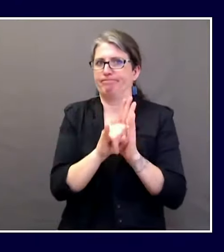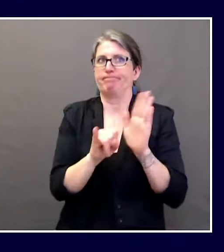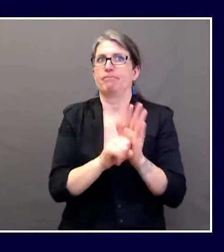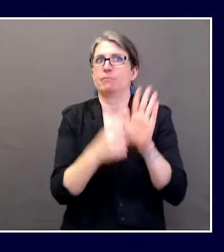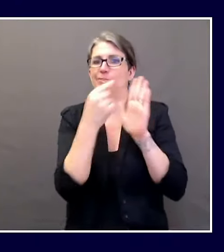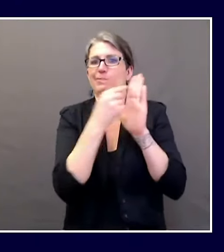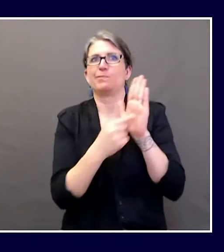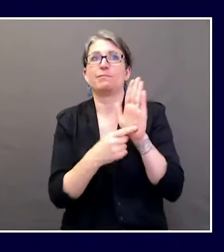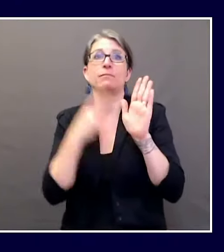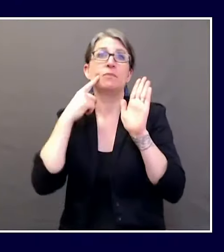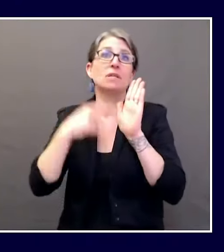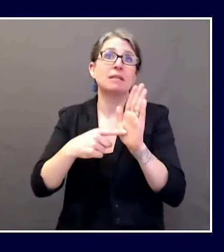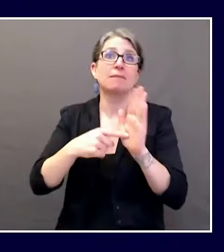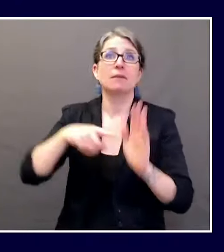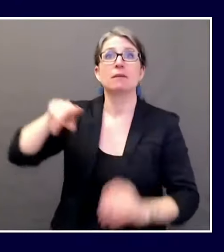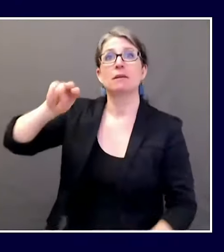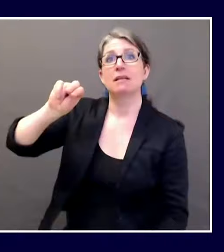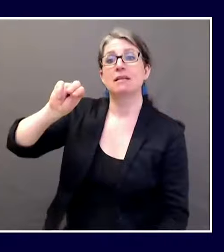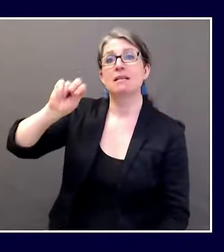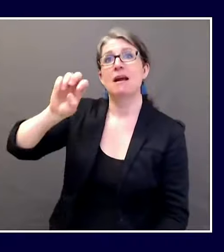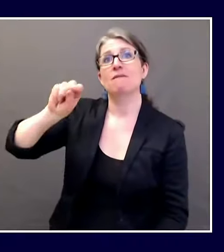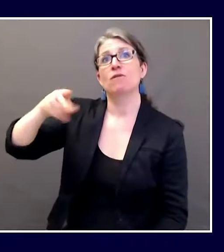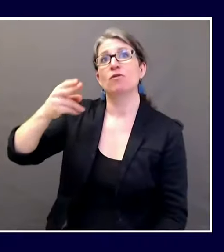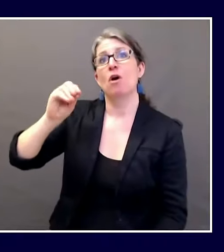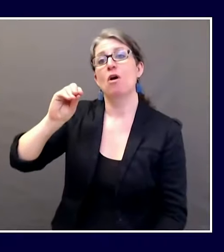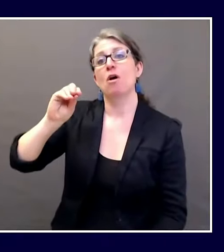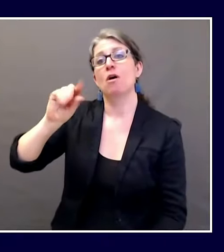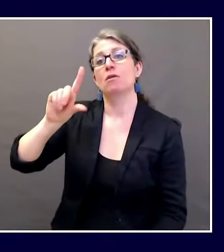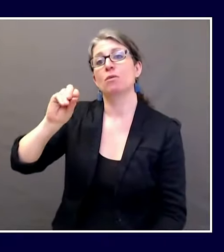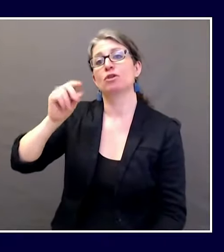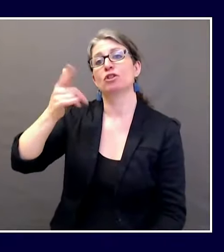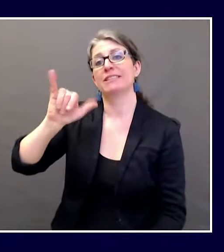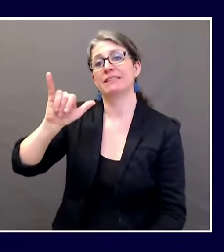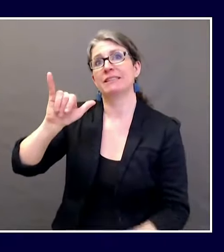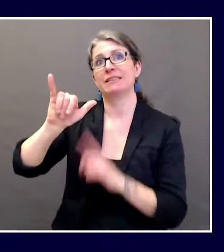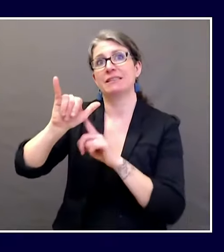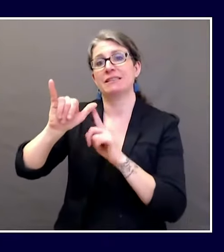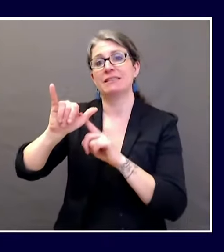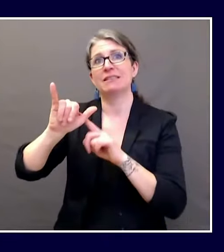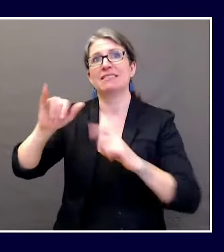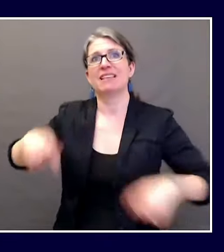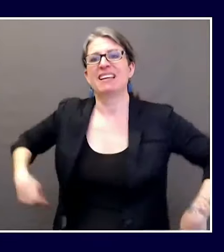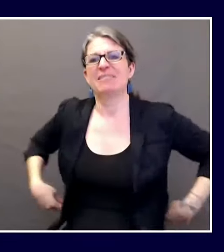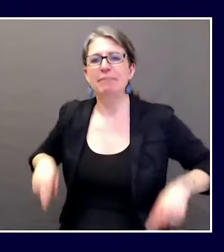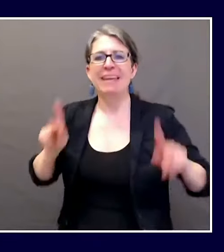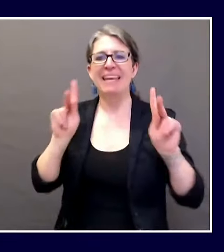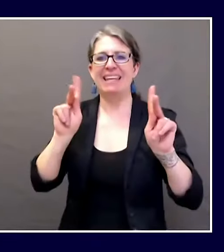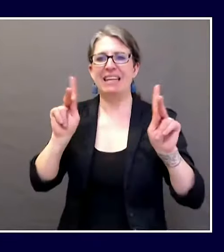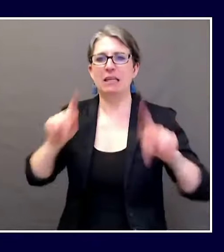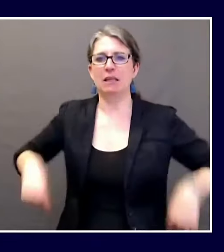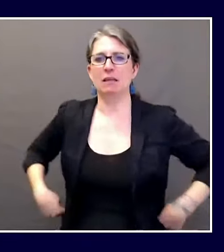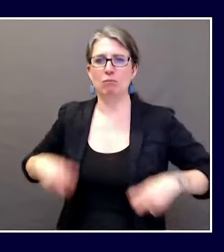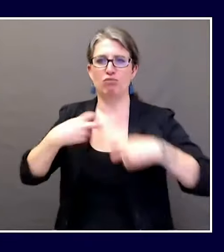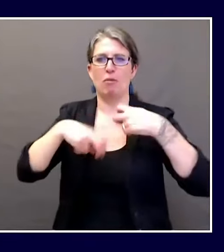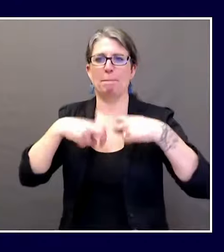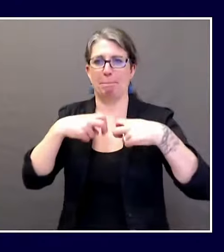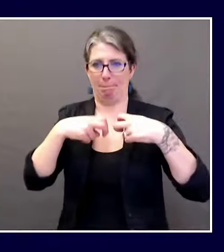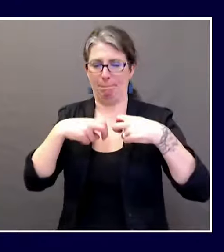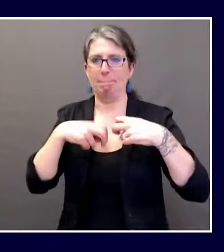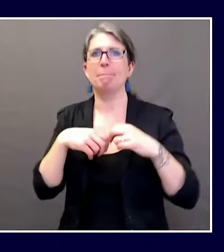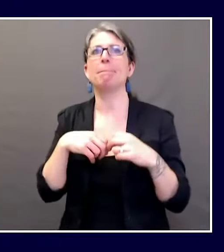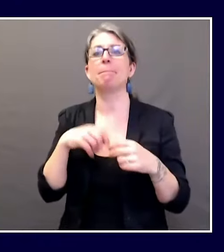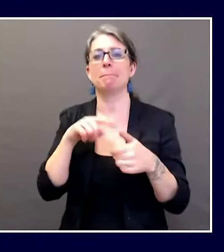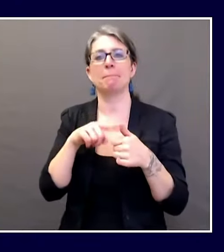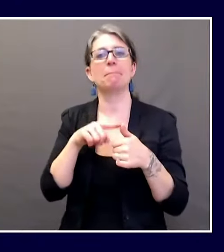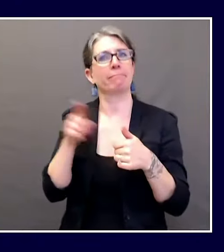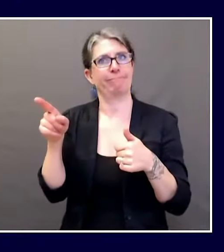make allocations to those groups so that those who are newly eligible don't necessarily have to jostle for an appointment